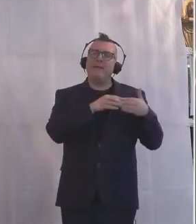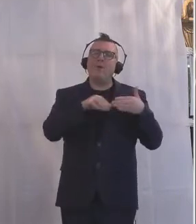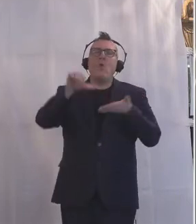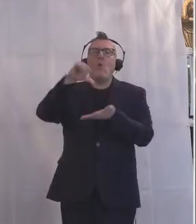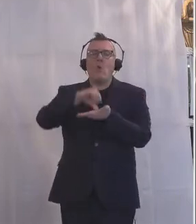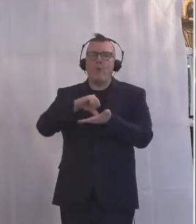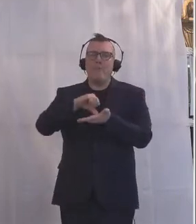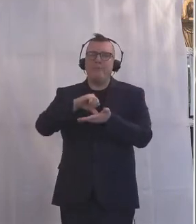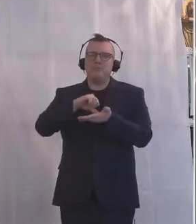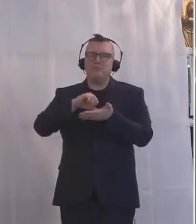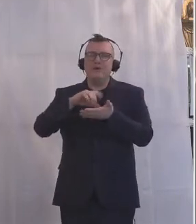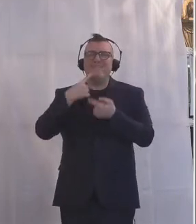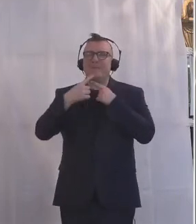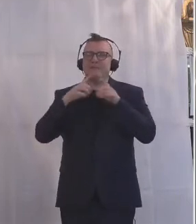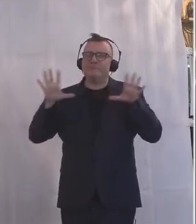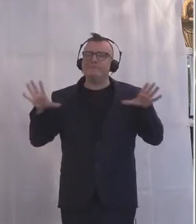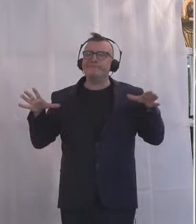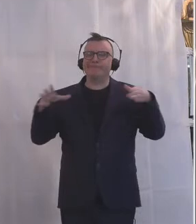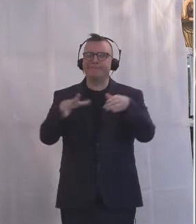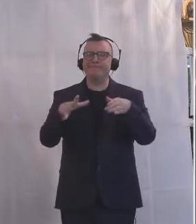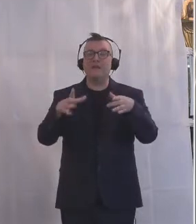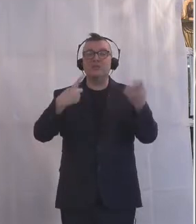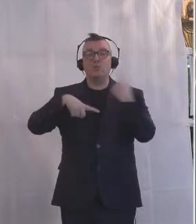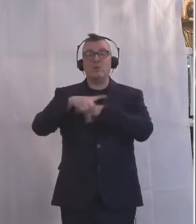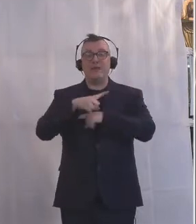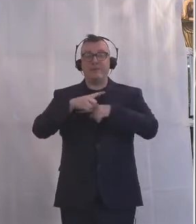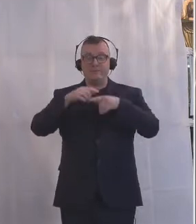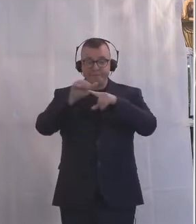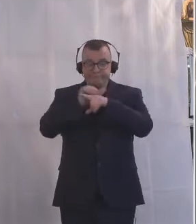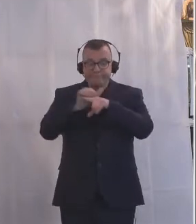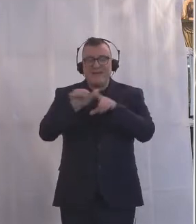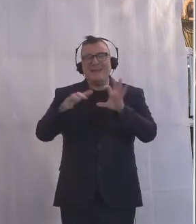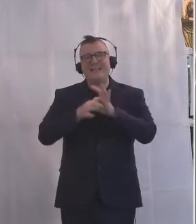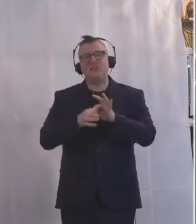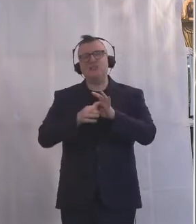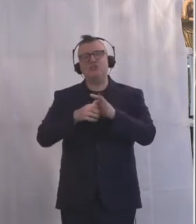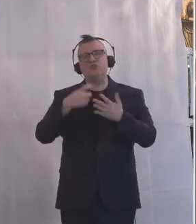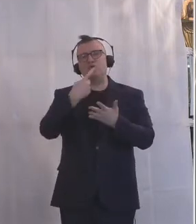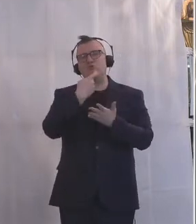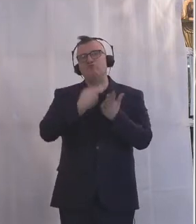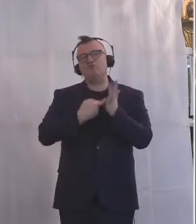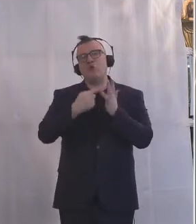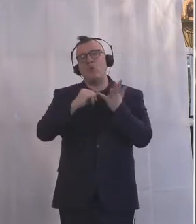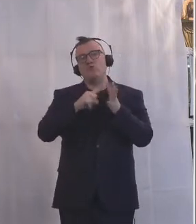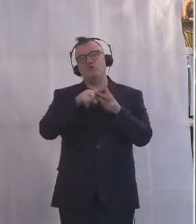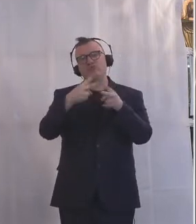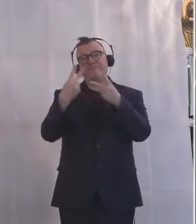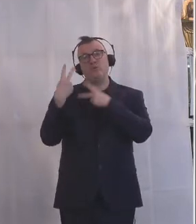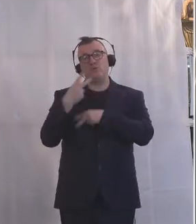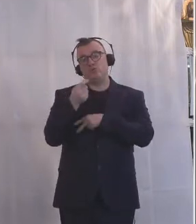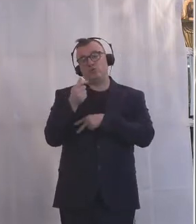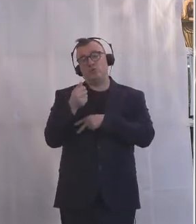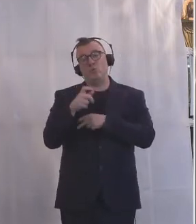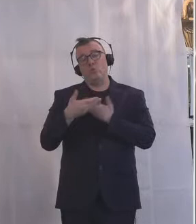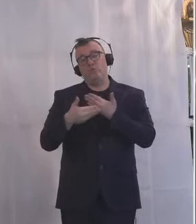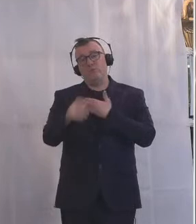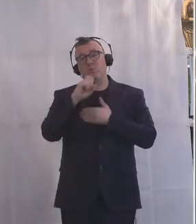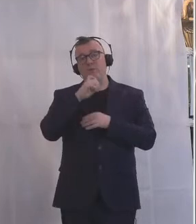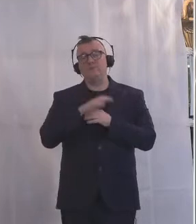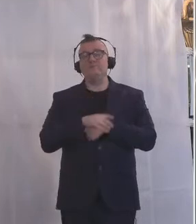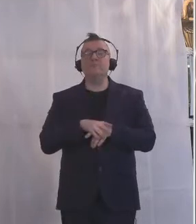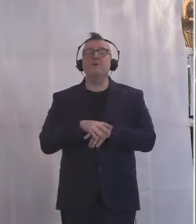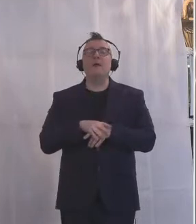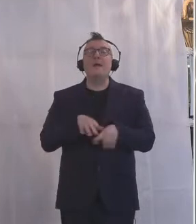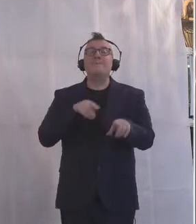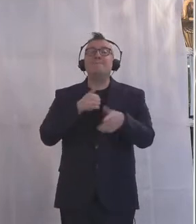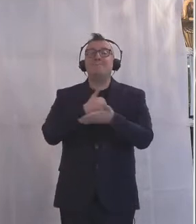one-stop shop. So that's been worked on as part of the Rose Review, so hopefully that will follow very quickly. Most of your banks, most banks now